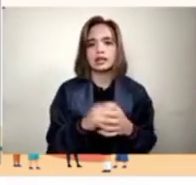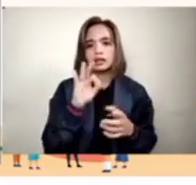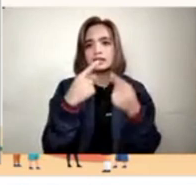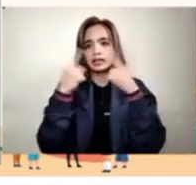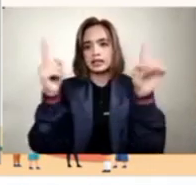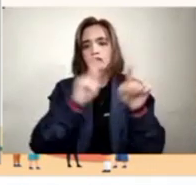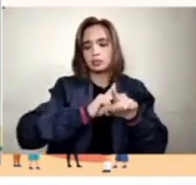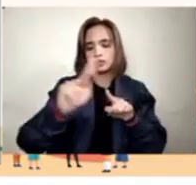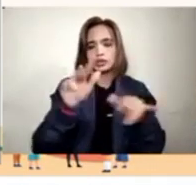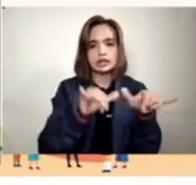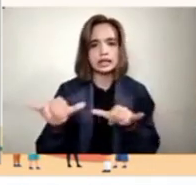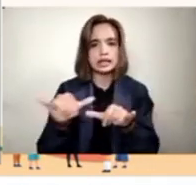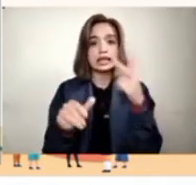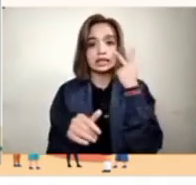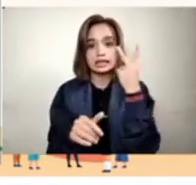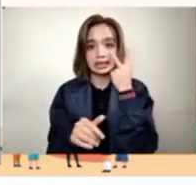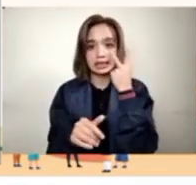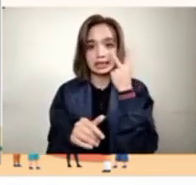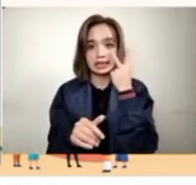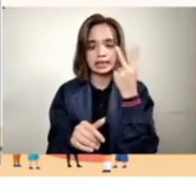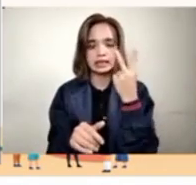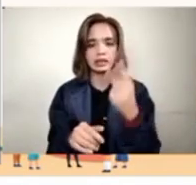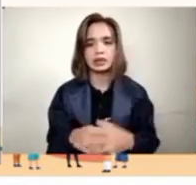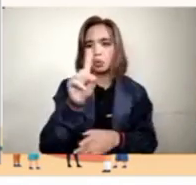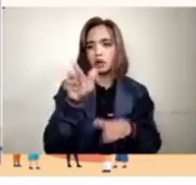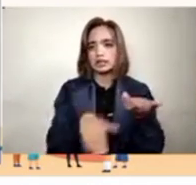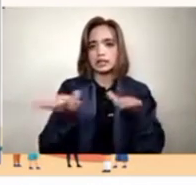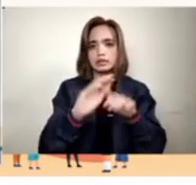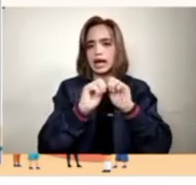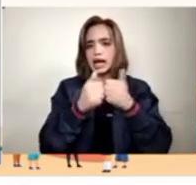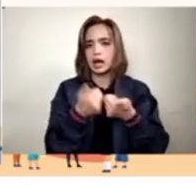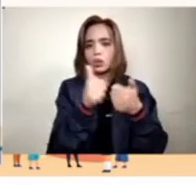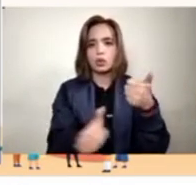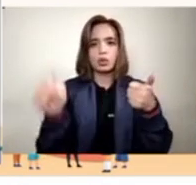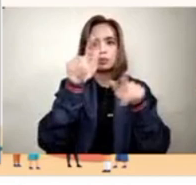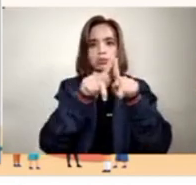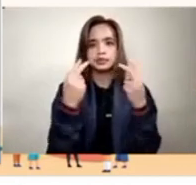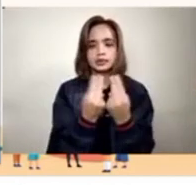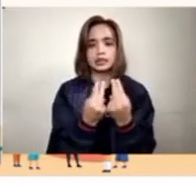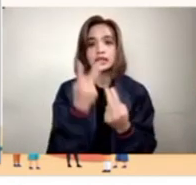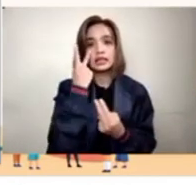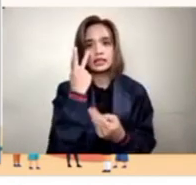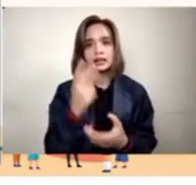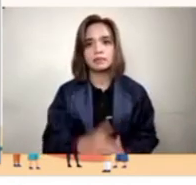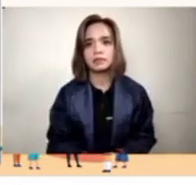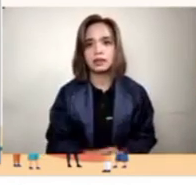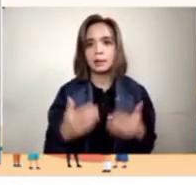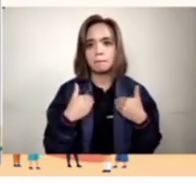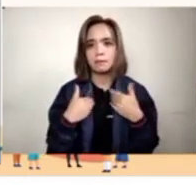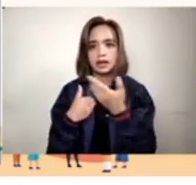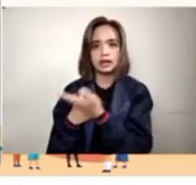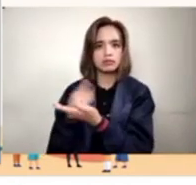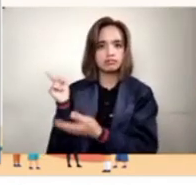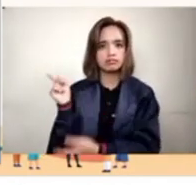of professional standards. So let us try to go over the steps for promotion.